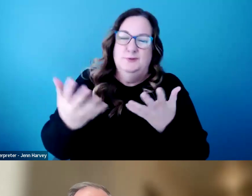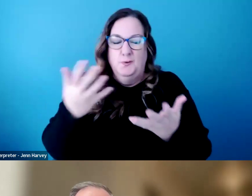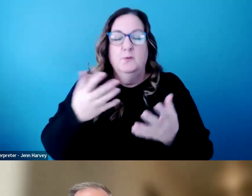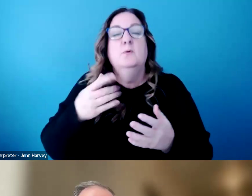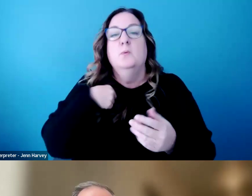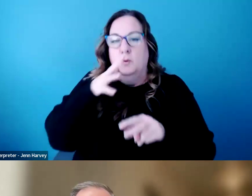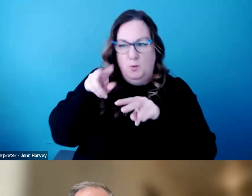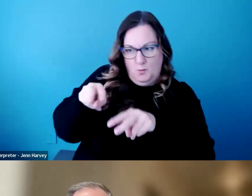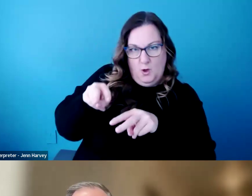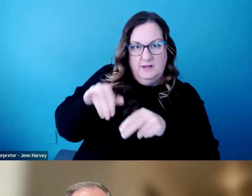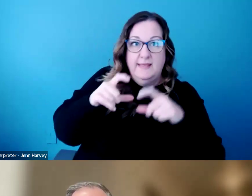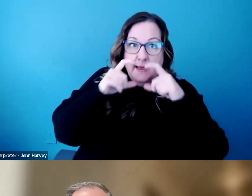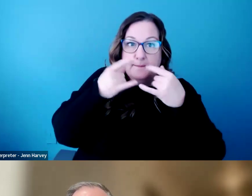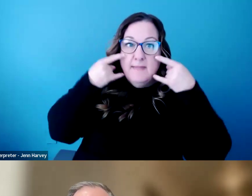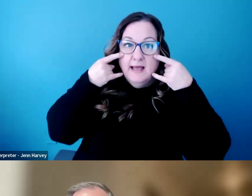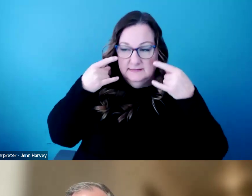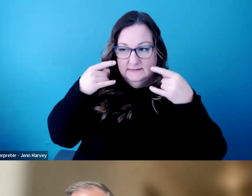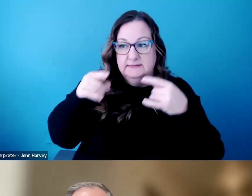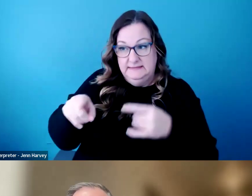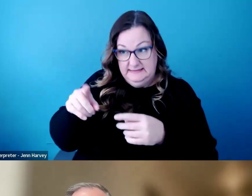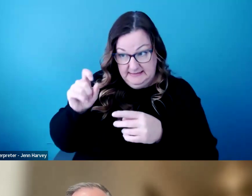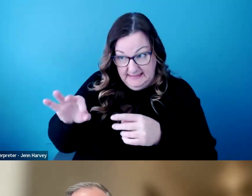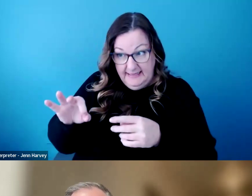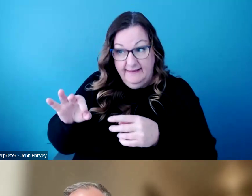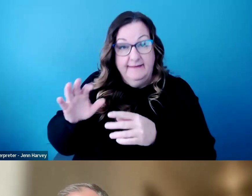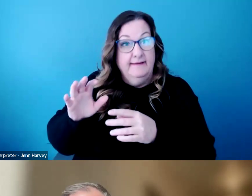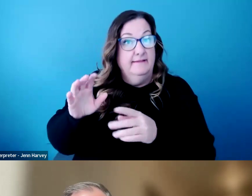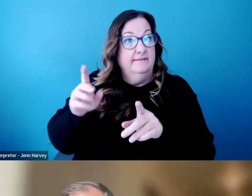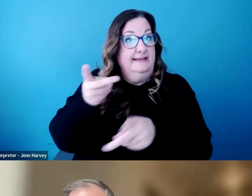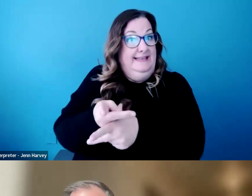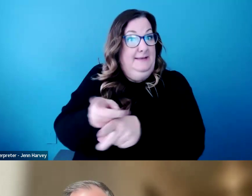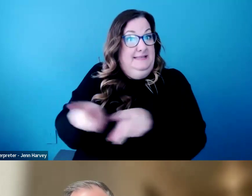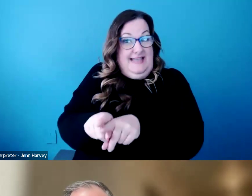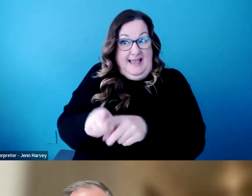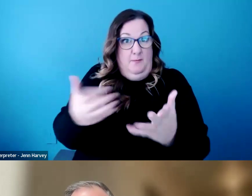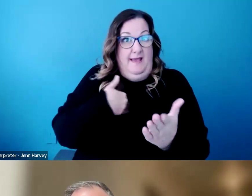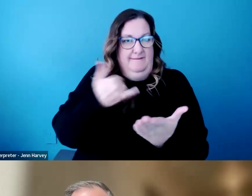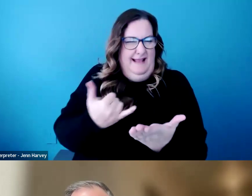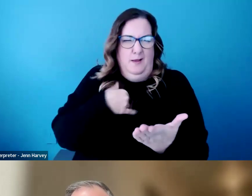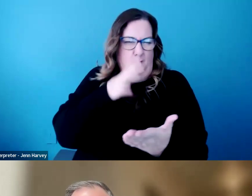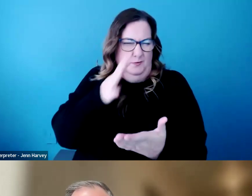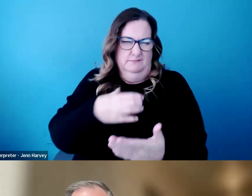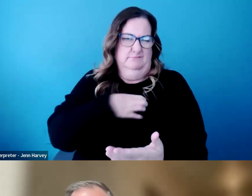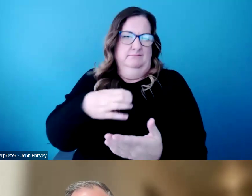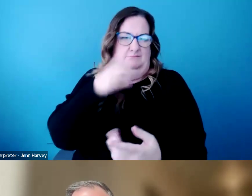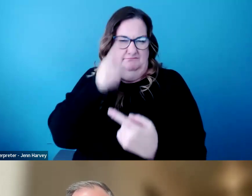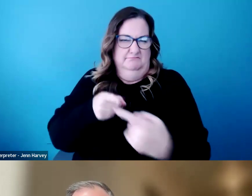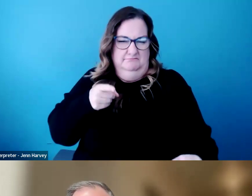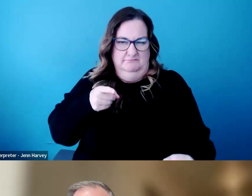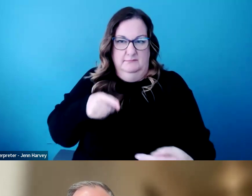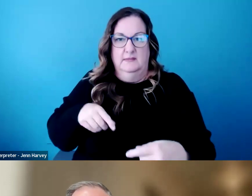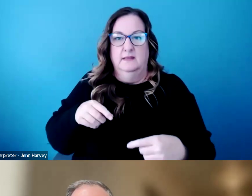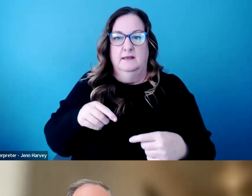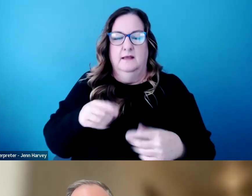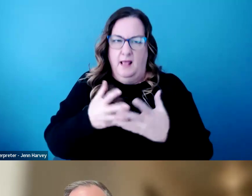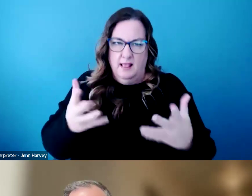closely. It is up in committee today at 2. If it stays as written, we would certainly oppose that and try to have that changed. I think there's a great deal